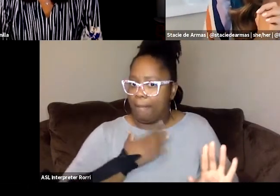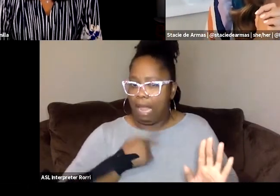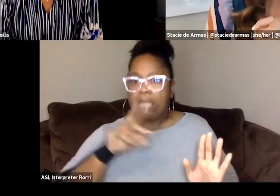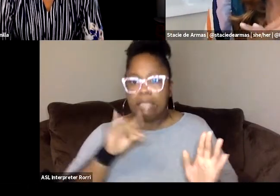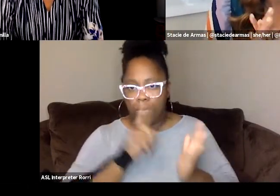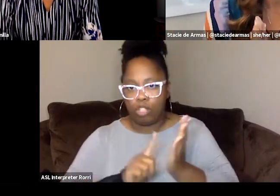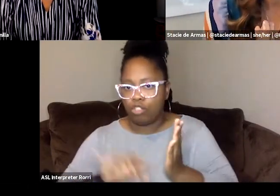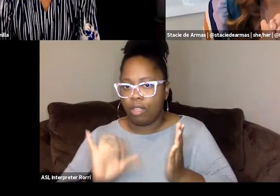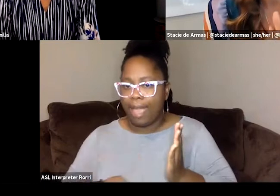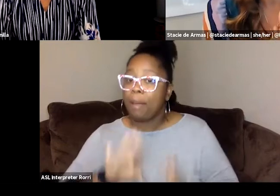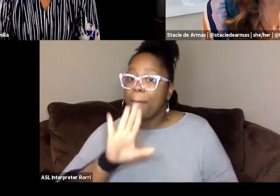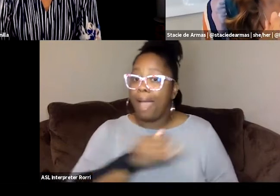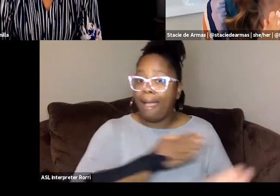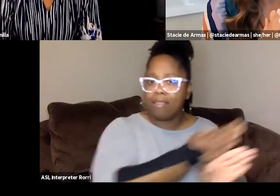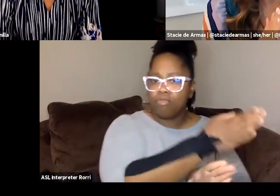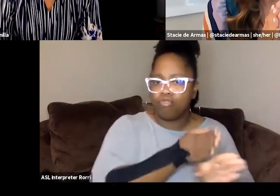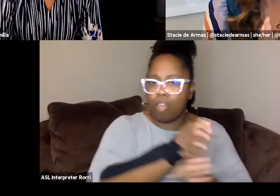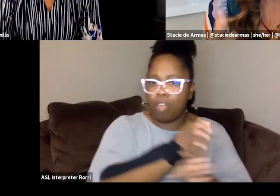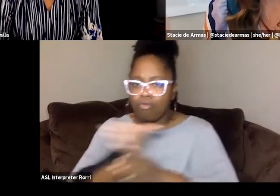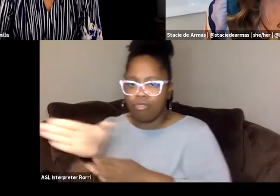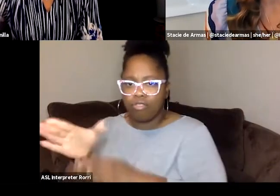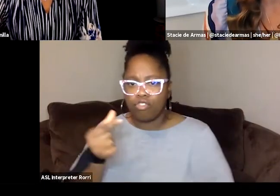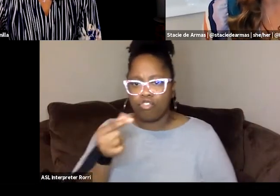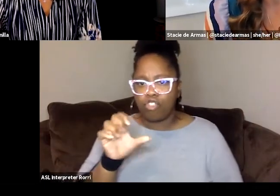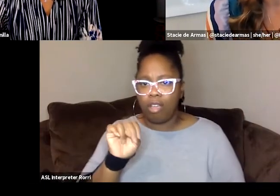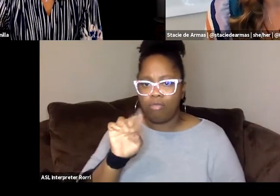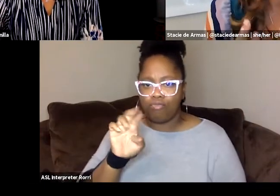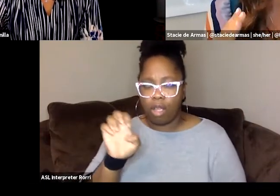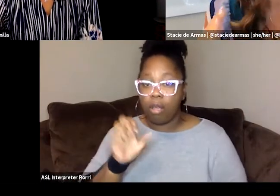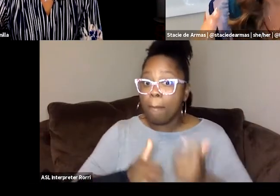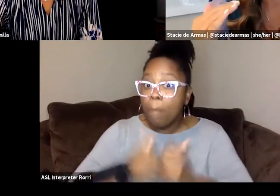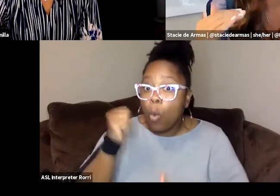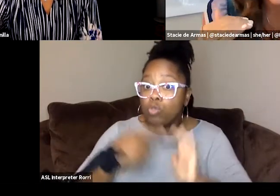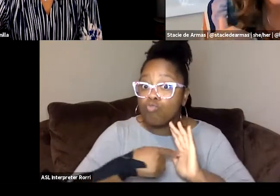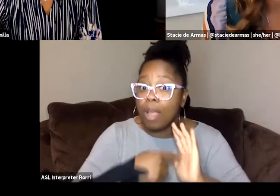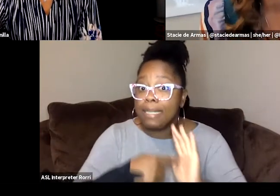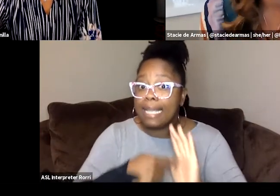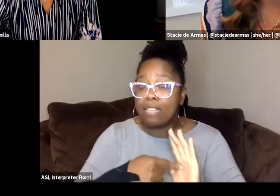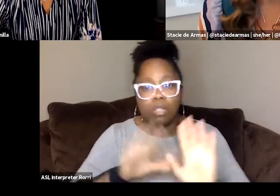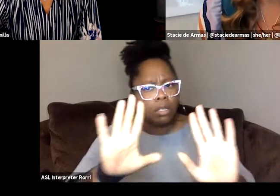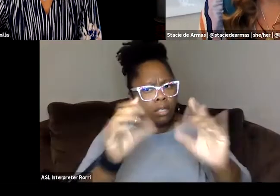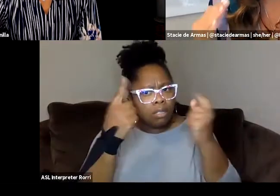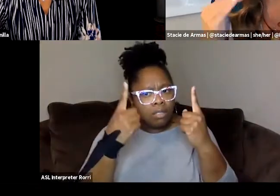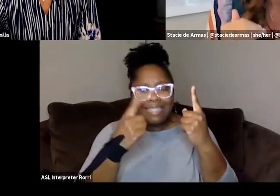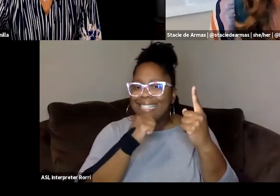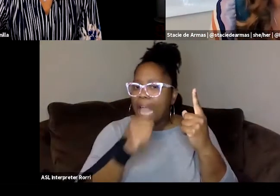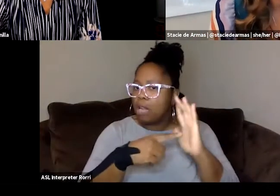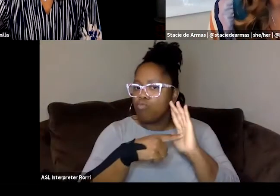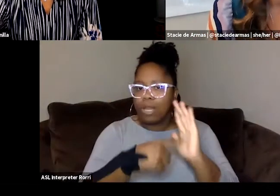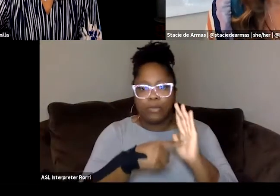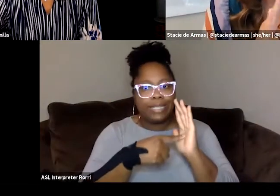up. By genre, the most representation that, and again, deeply underrepresented and